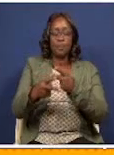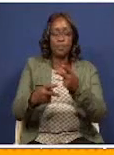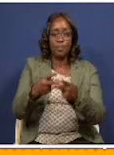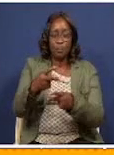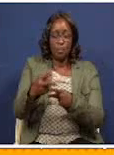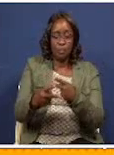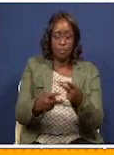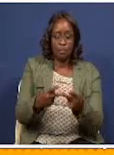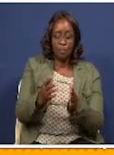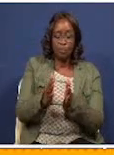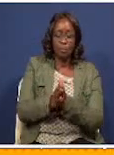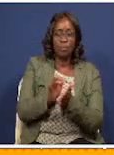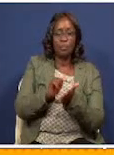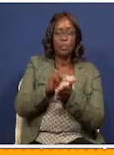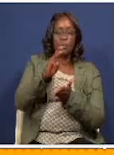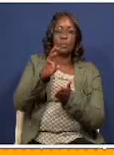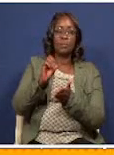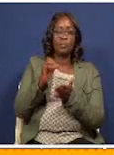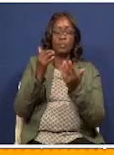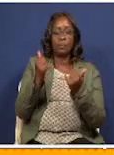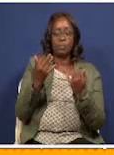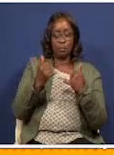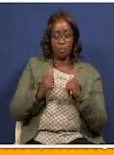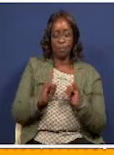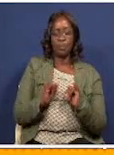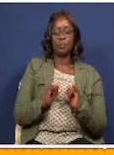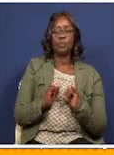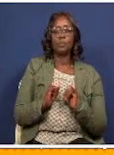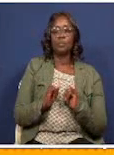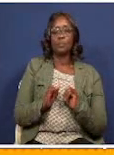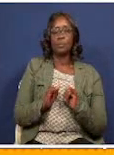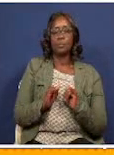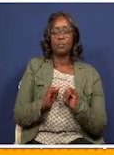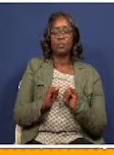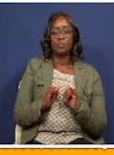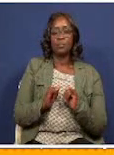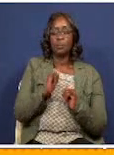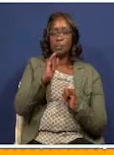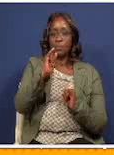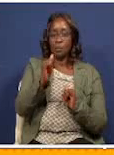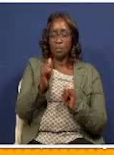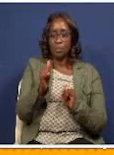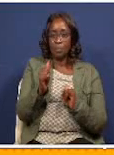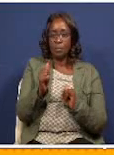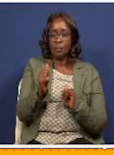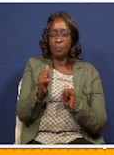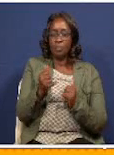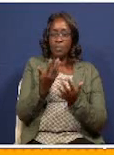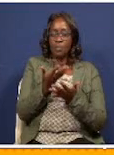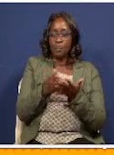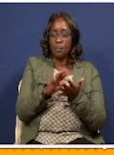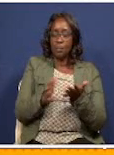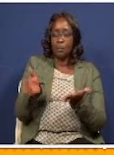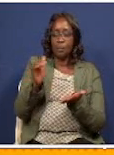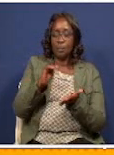procedure that was now introduced? Is it a mere infraction?